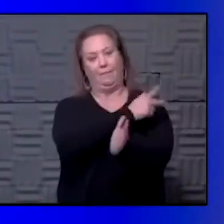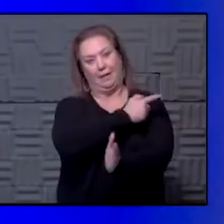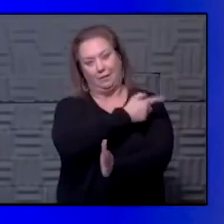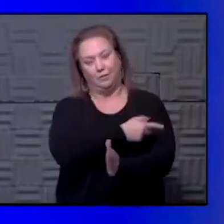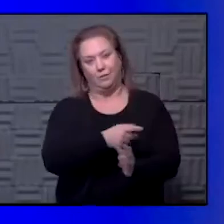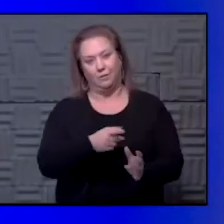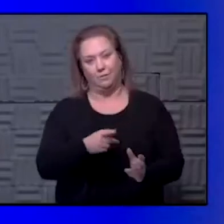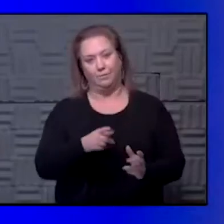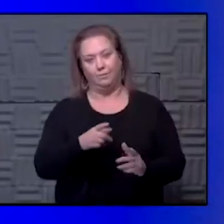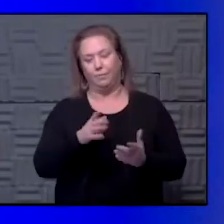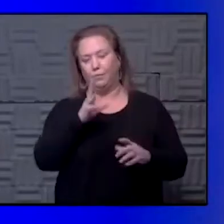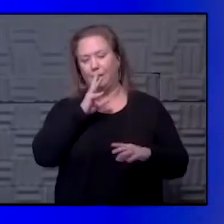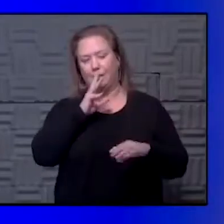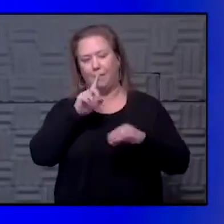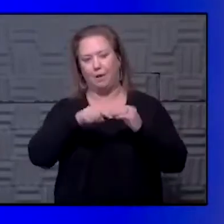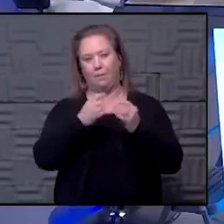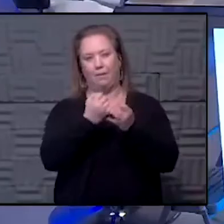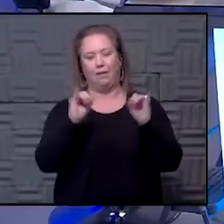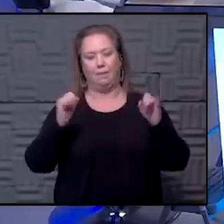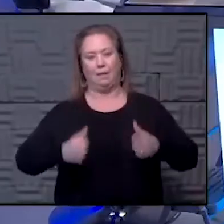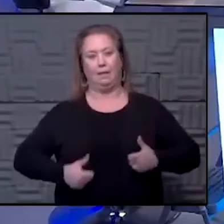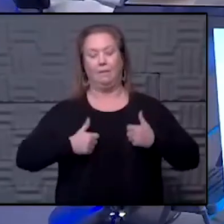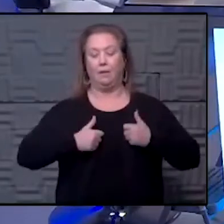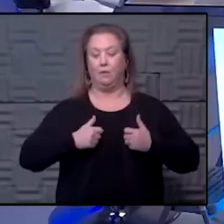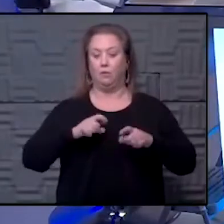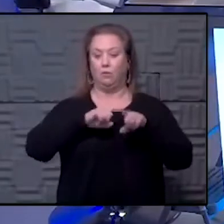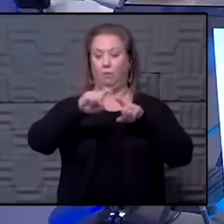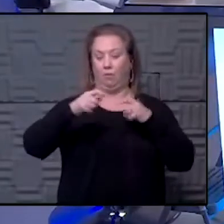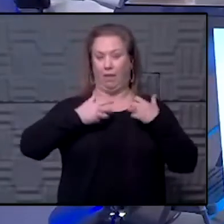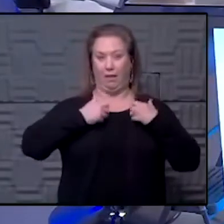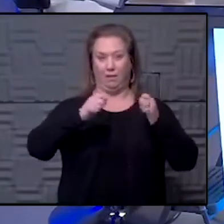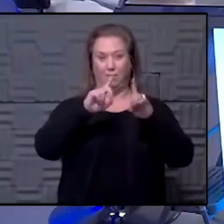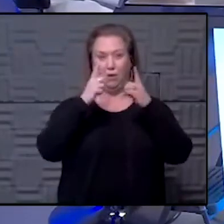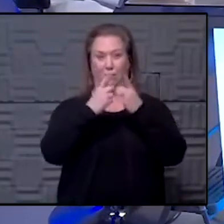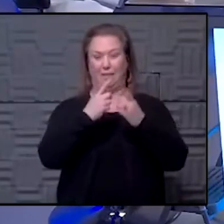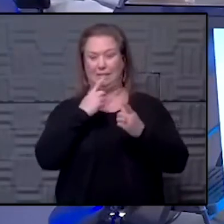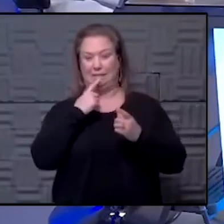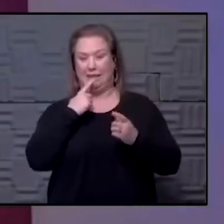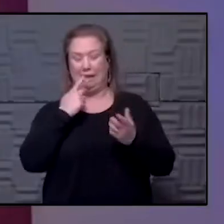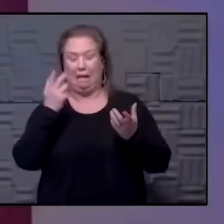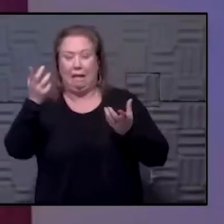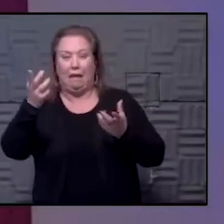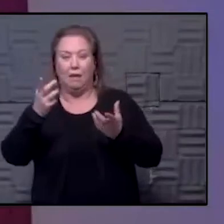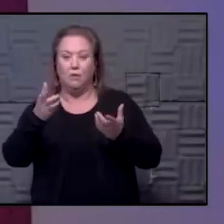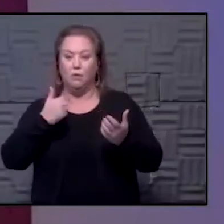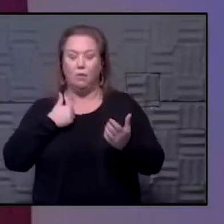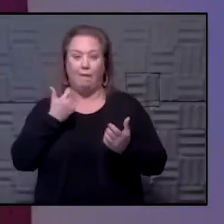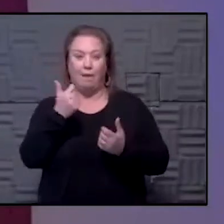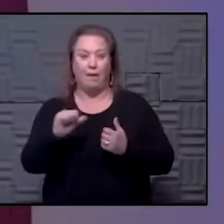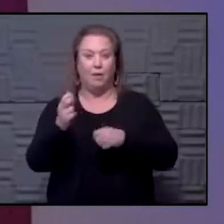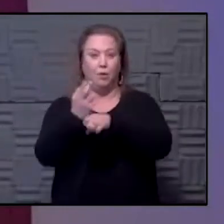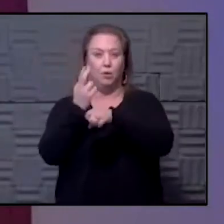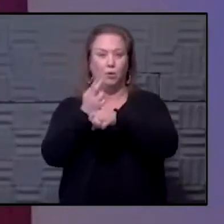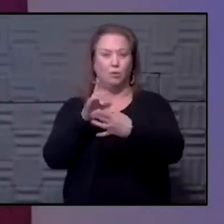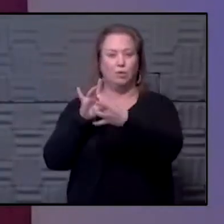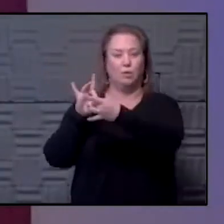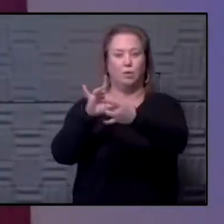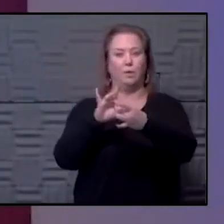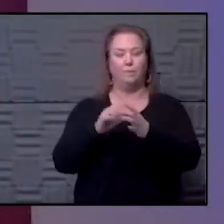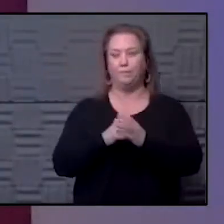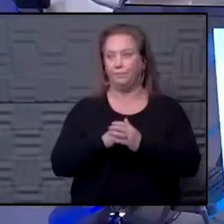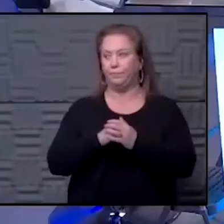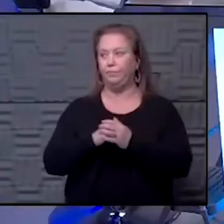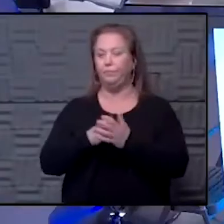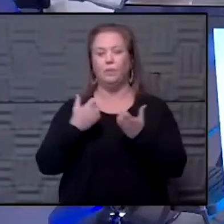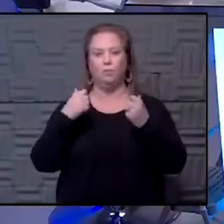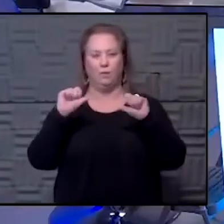just as you said, we can't speak for them. Yeah, but you can call the health department and say, hey, we have a few extra doses. Can you use them? Just Yeah, like you said, in absolutely. that coordination with health We have departments. moved it around.